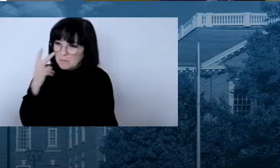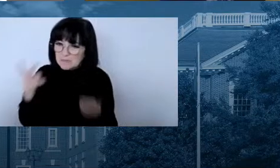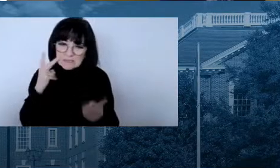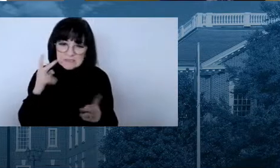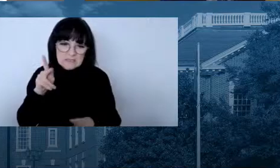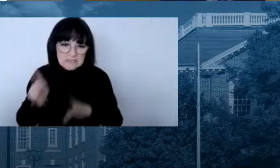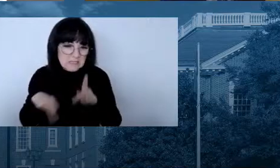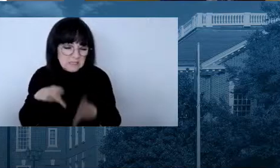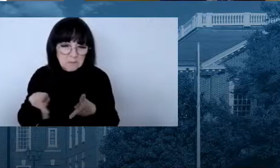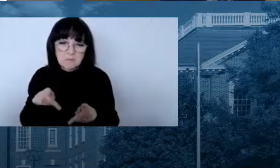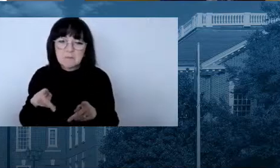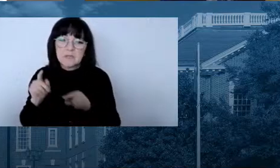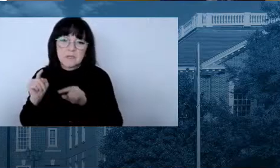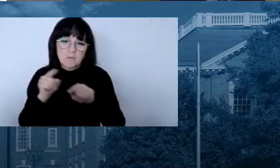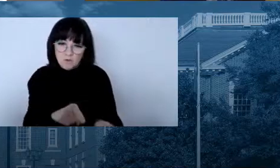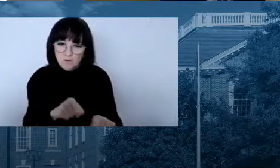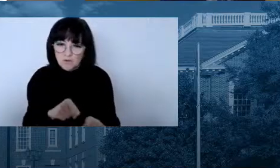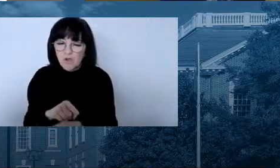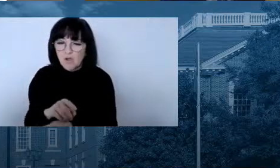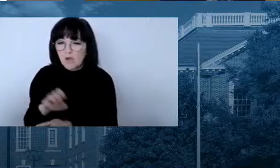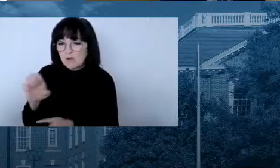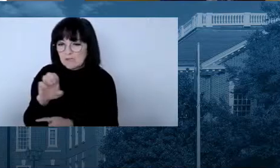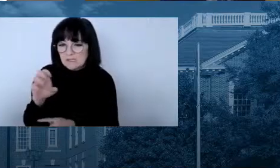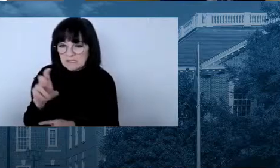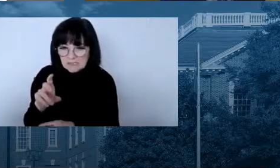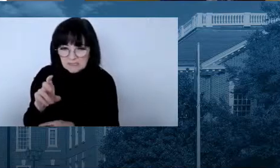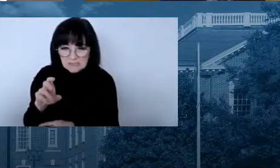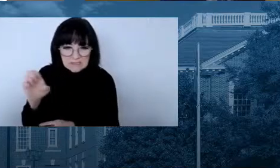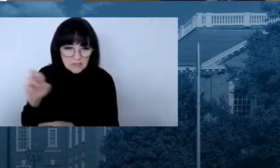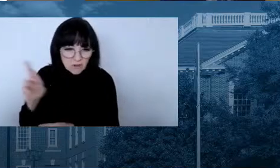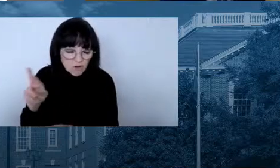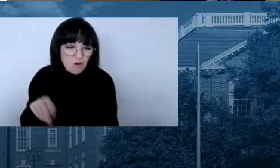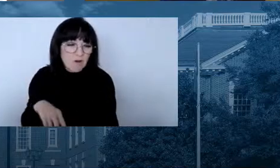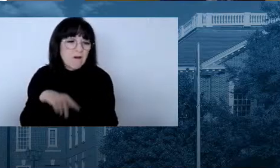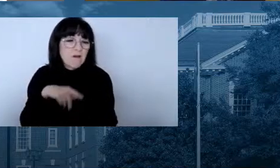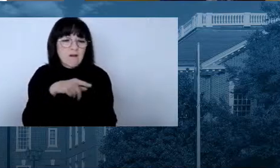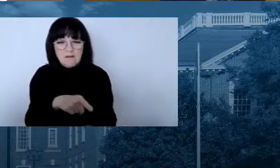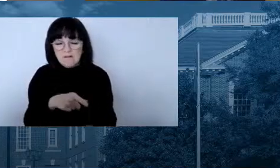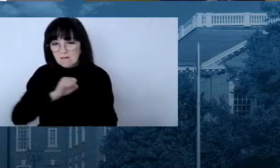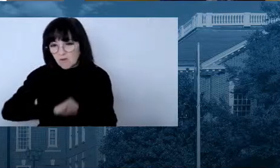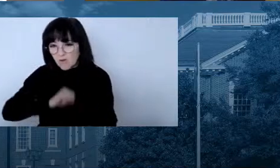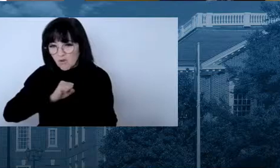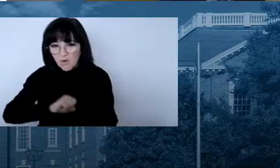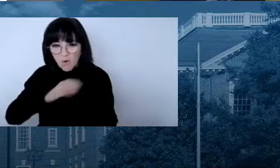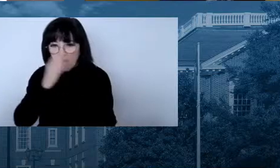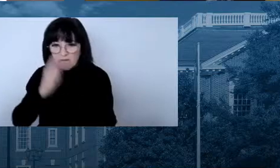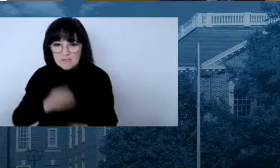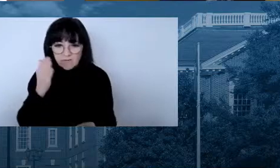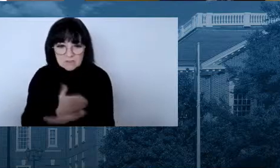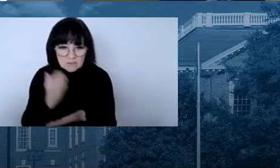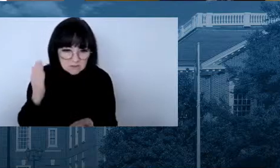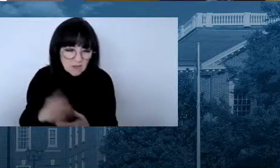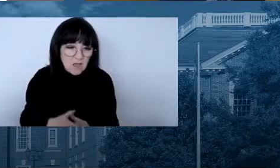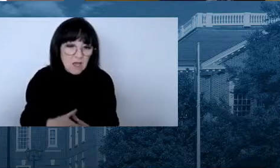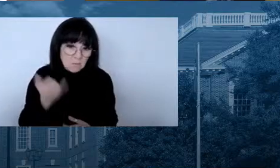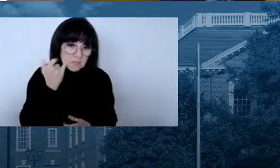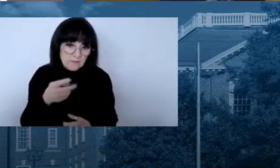fatigue, chronic cough, chronic shortness of breath, neurocognitive effects. And if you can prevent getting that, it would